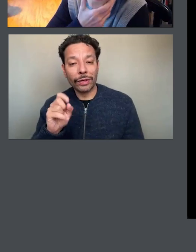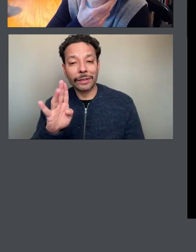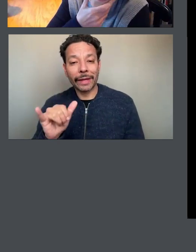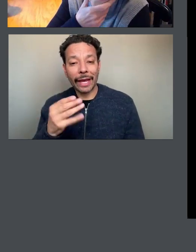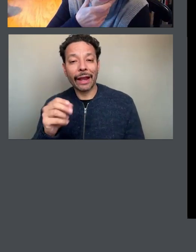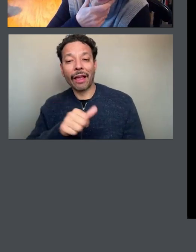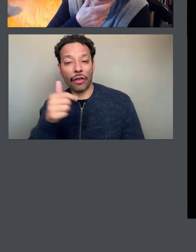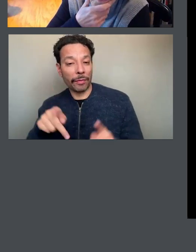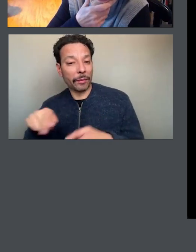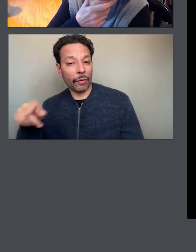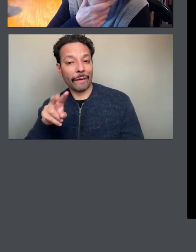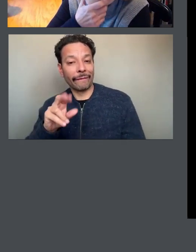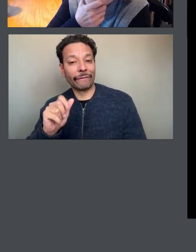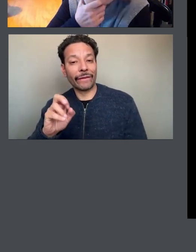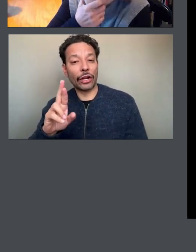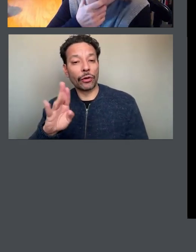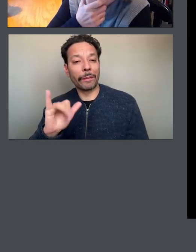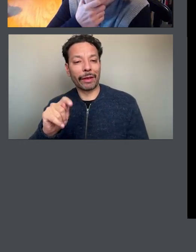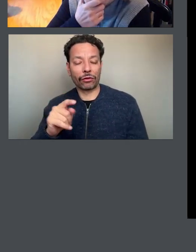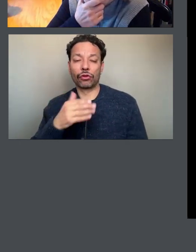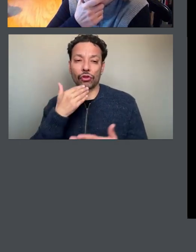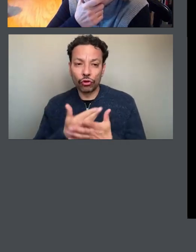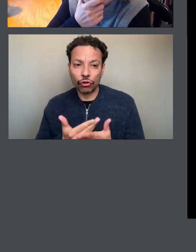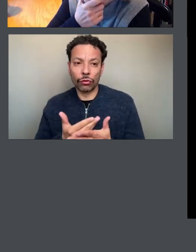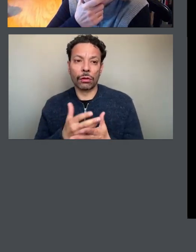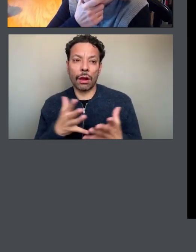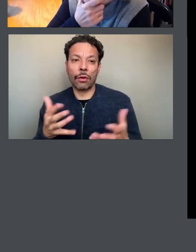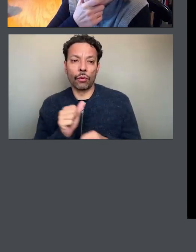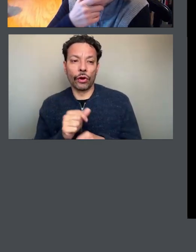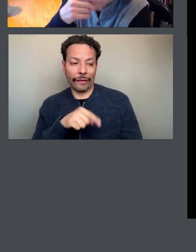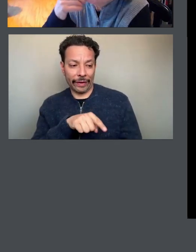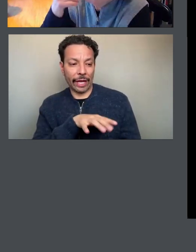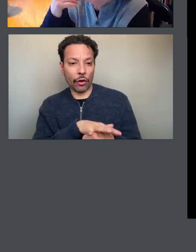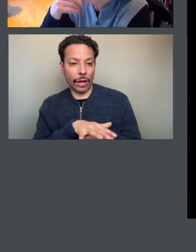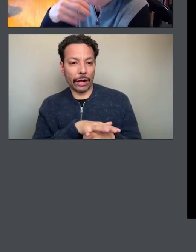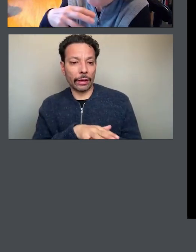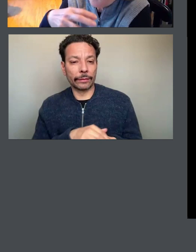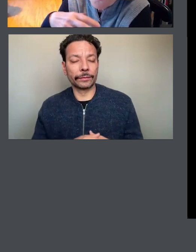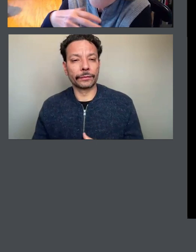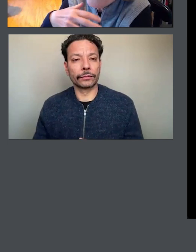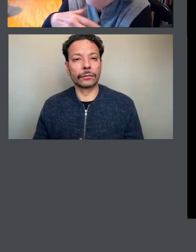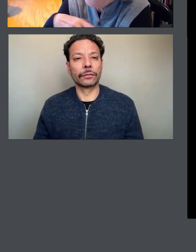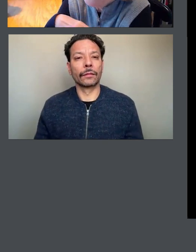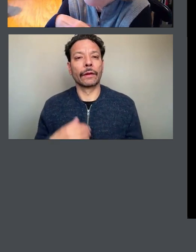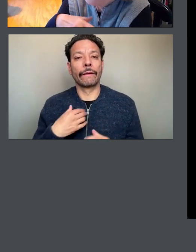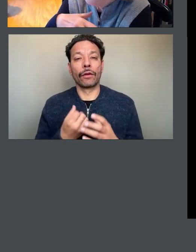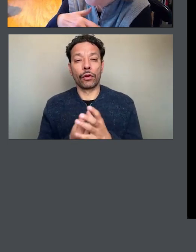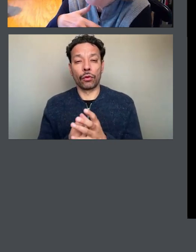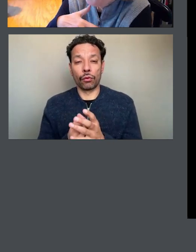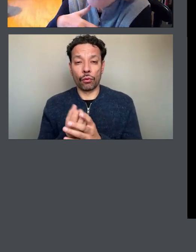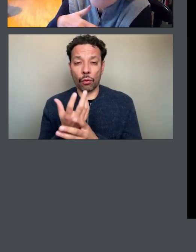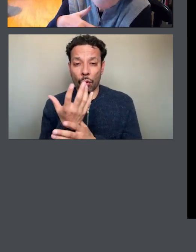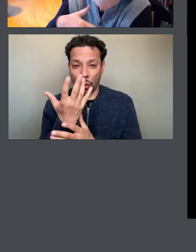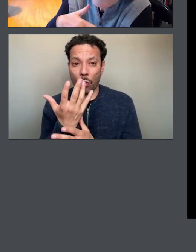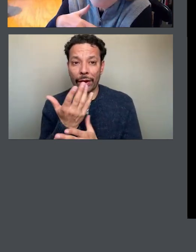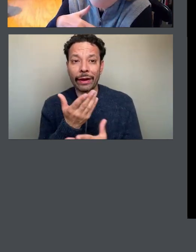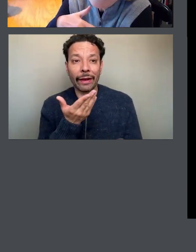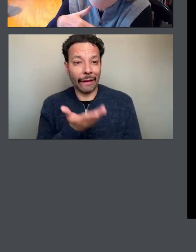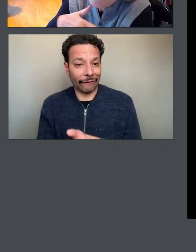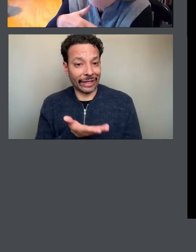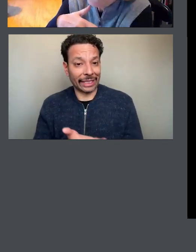good amount of work in this area. So there's growing evidence that children